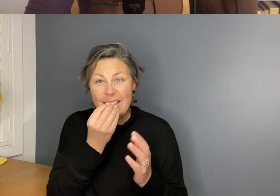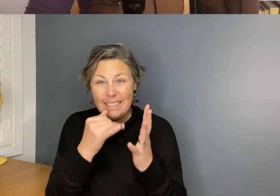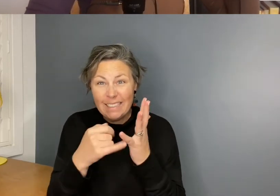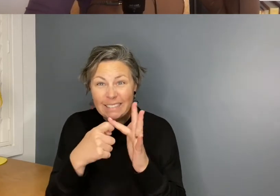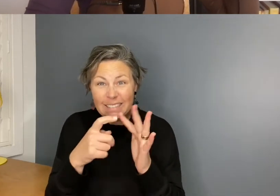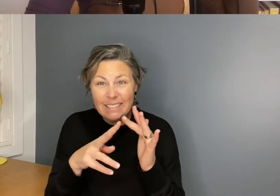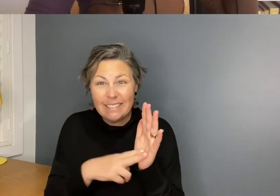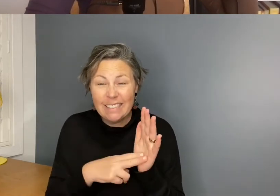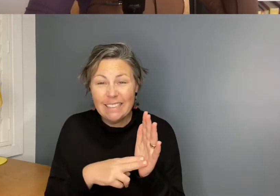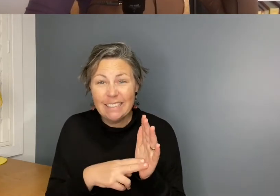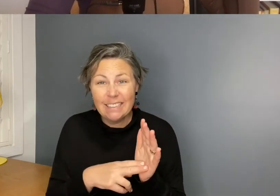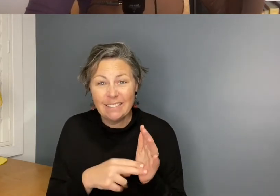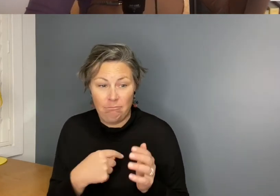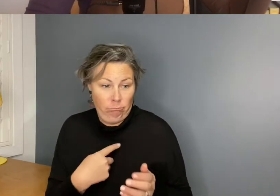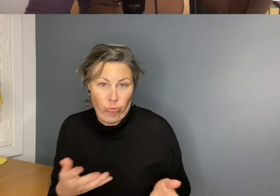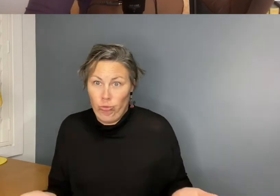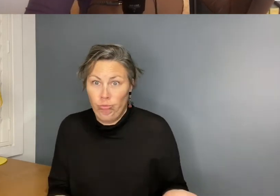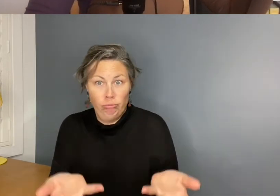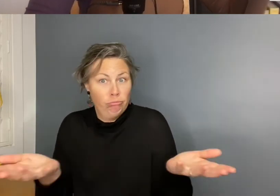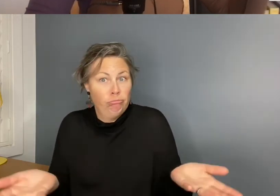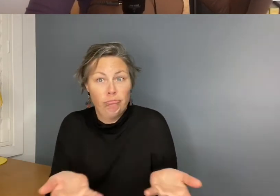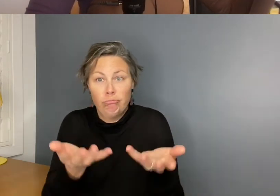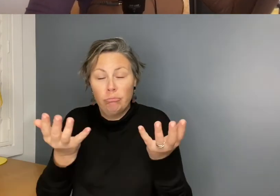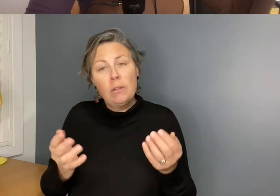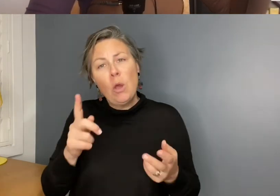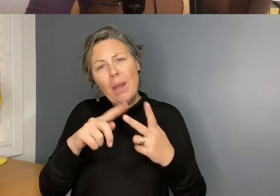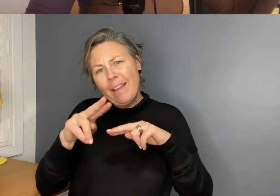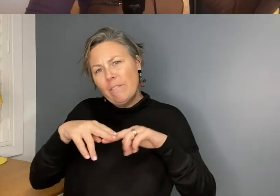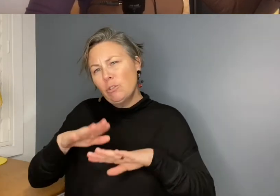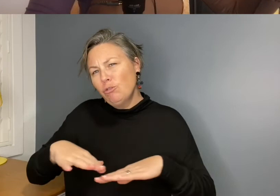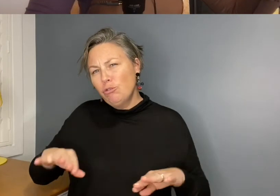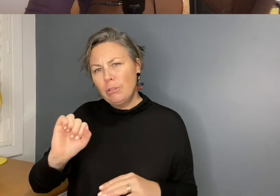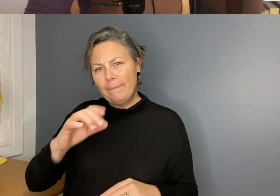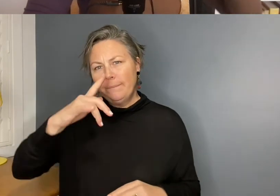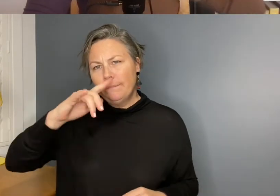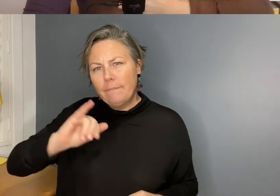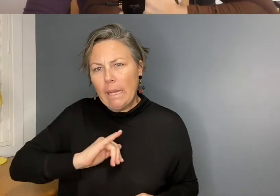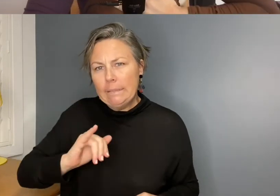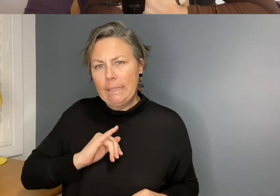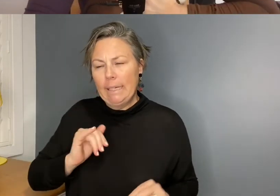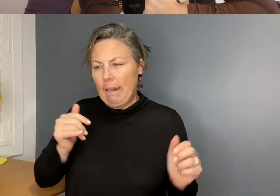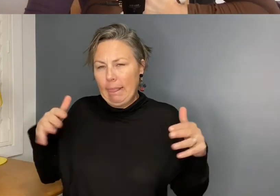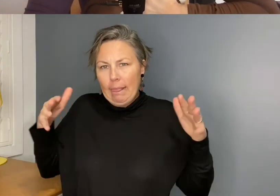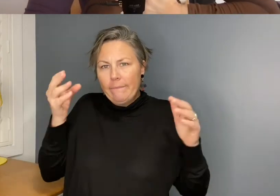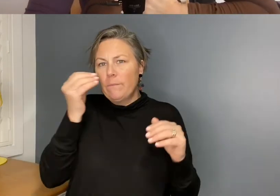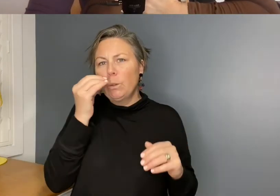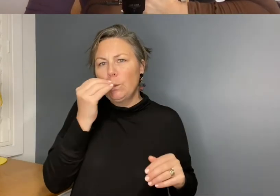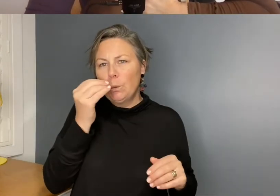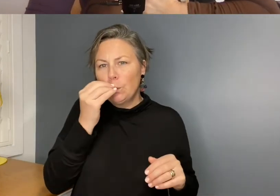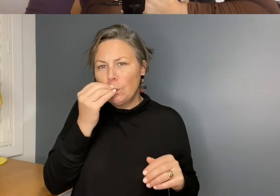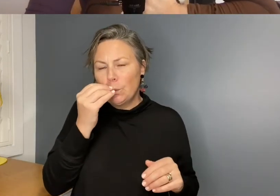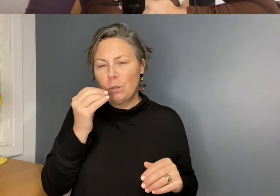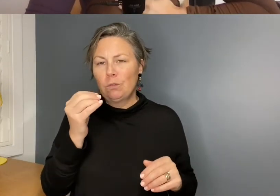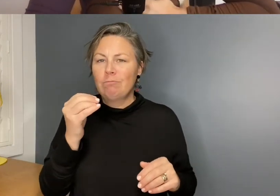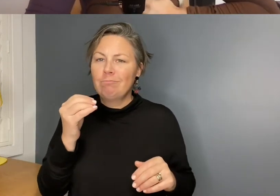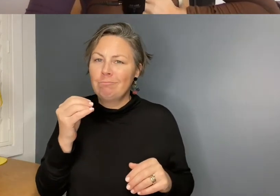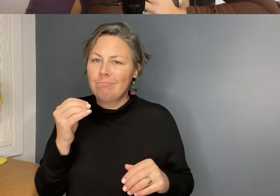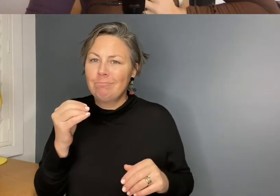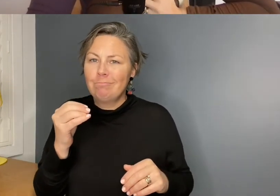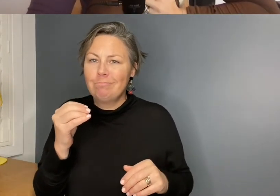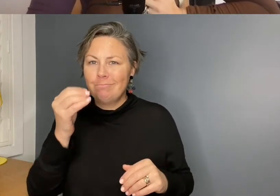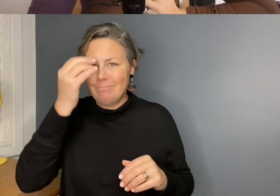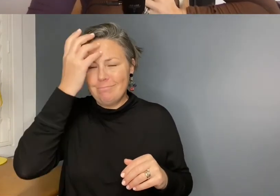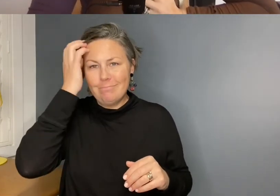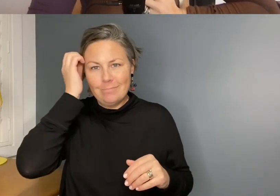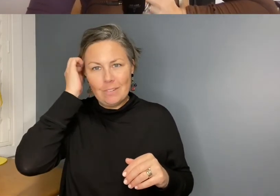does. Talking about kids, if they are fussy or picky eaters, which I know from my own experience can be